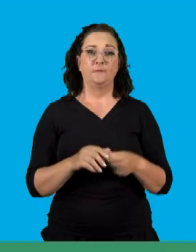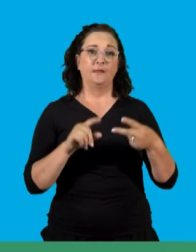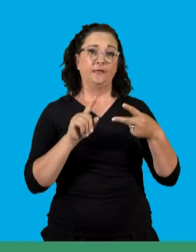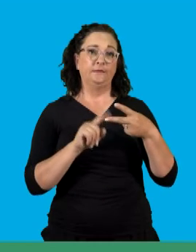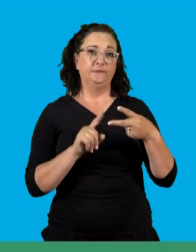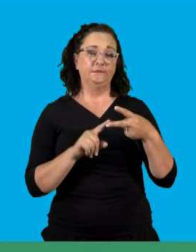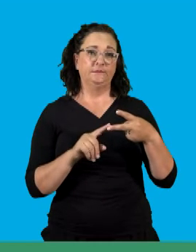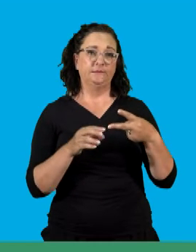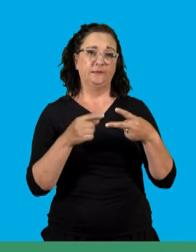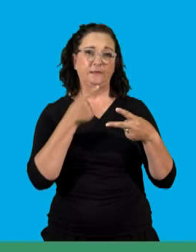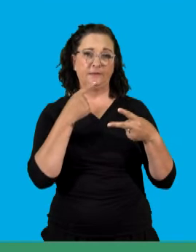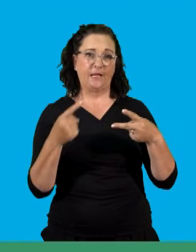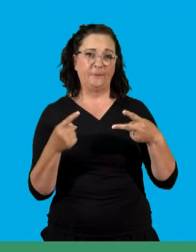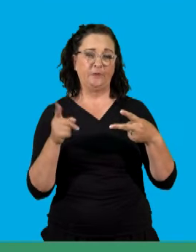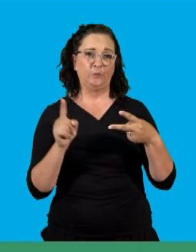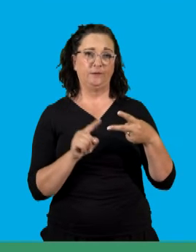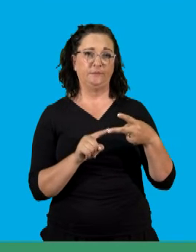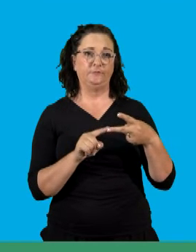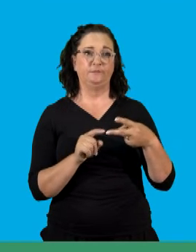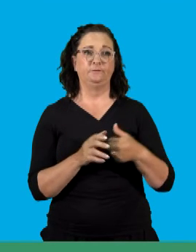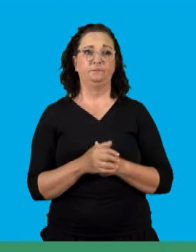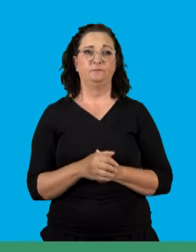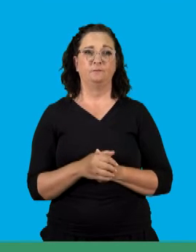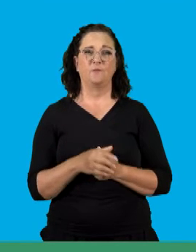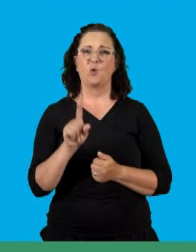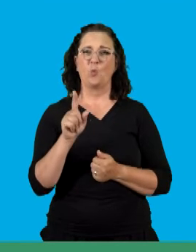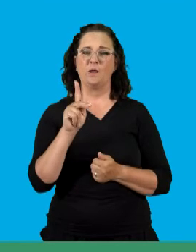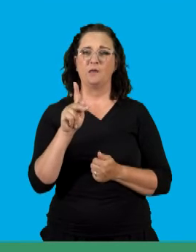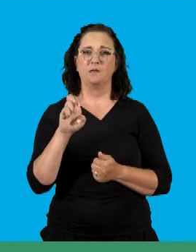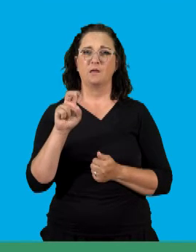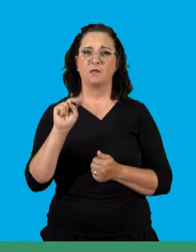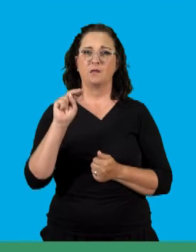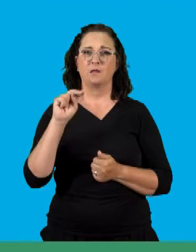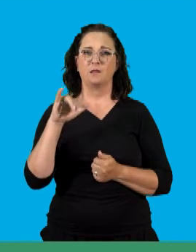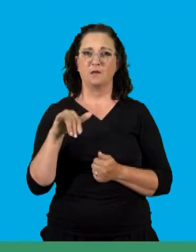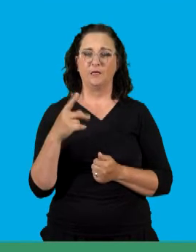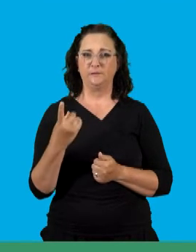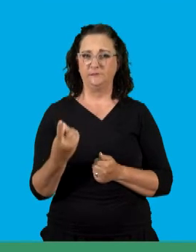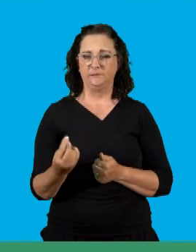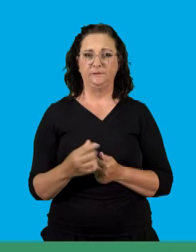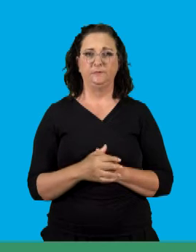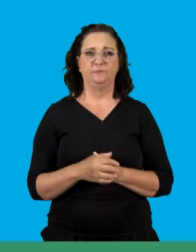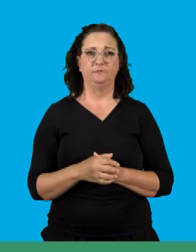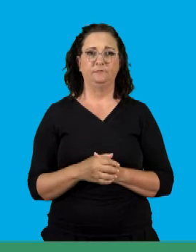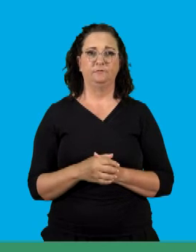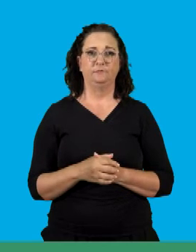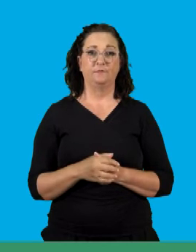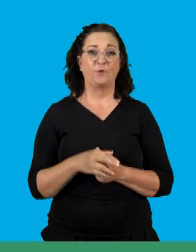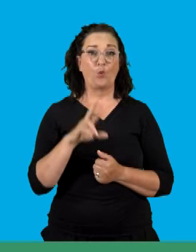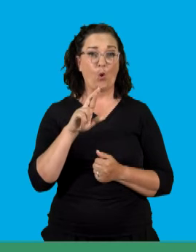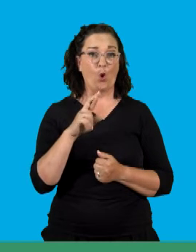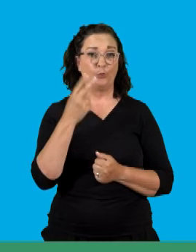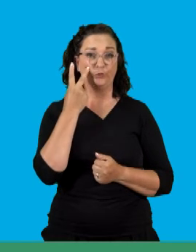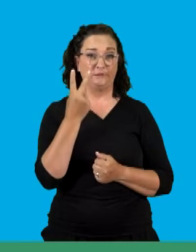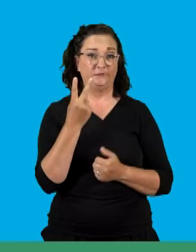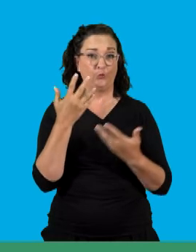is the second thing that Kenny did to identify a business opportunity? I hope